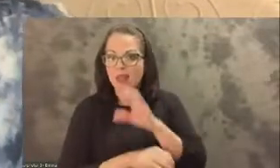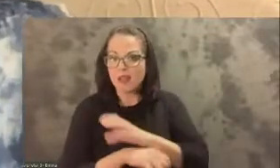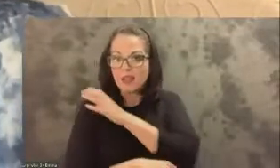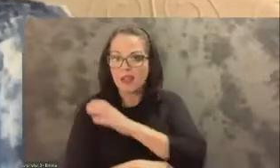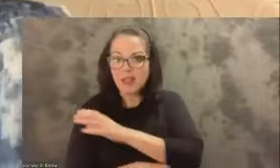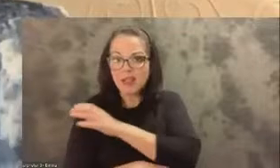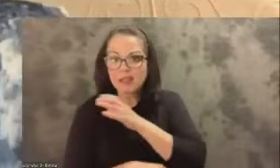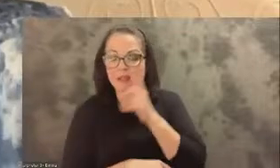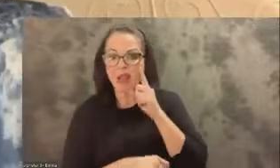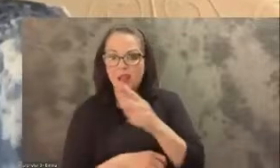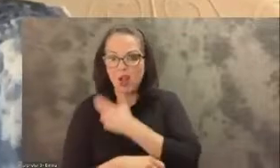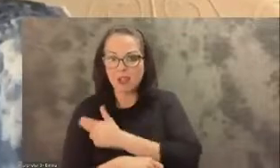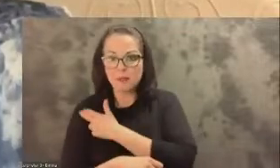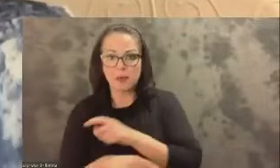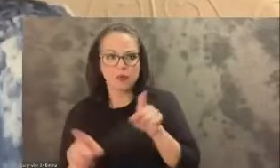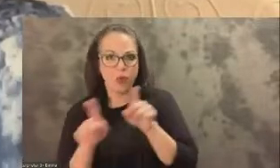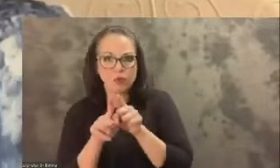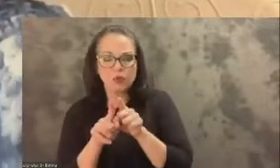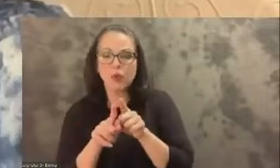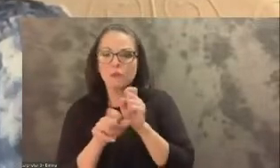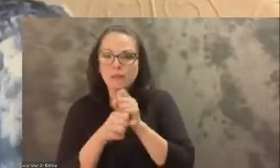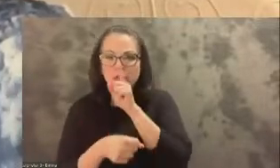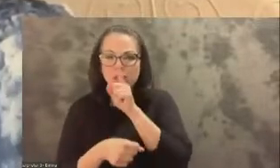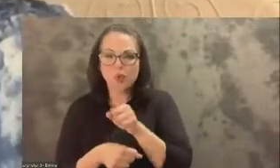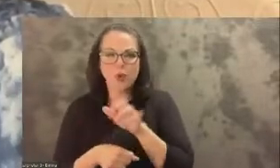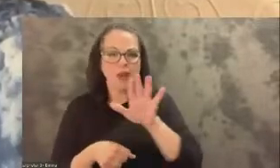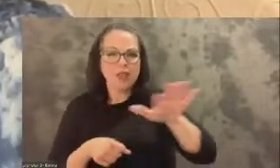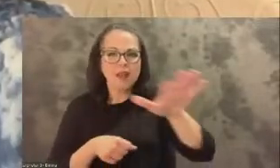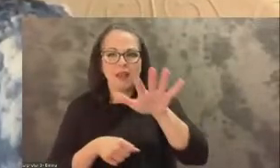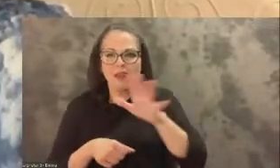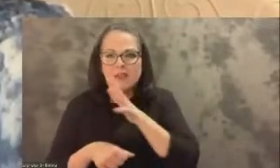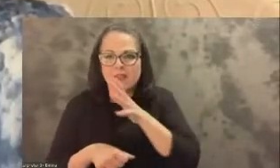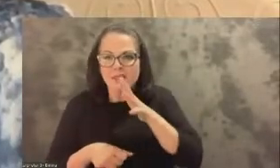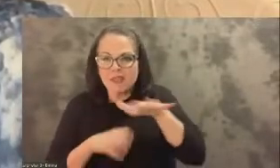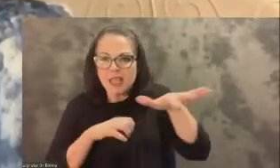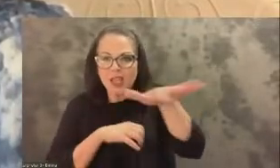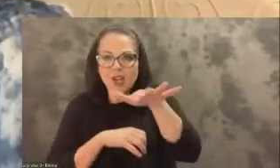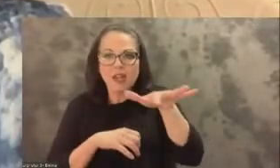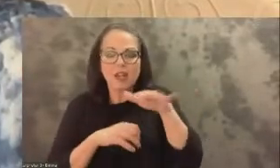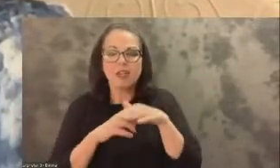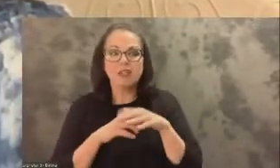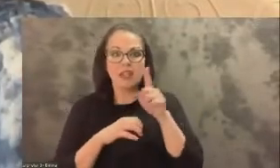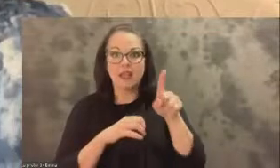our hospitals that are in rural America and also in our